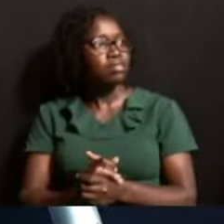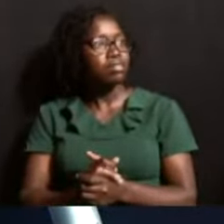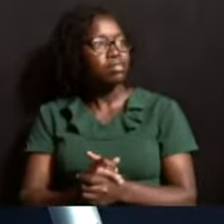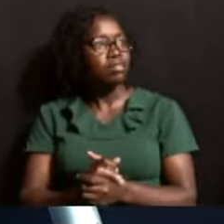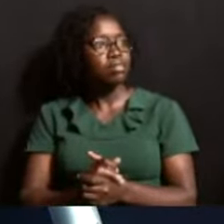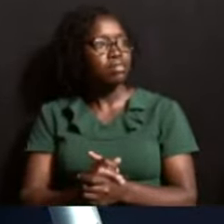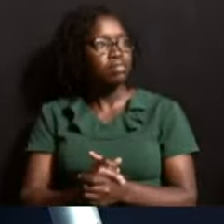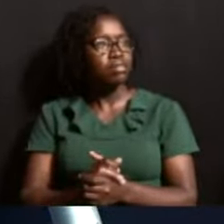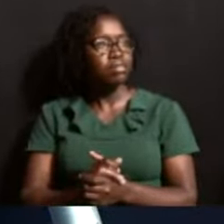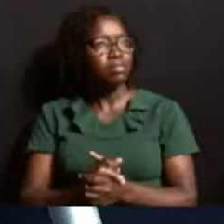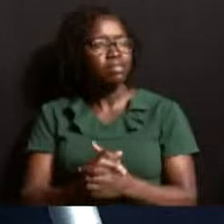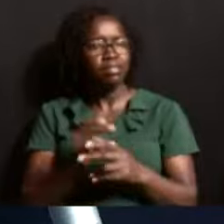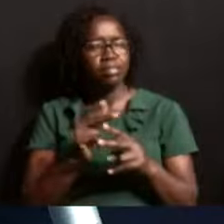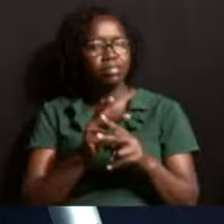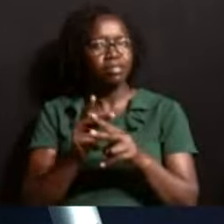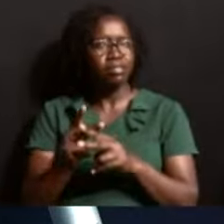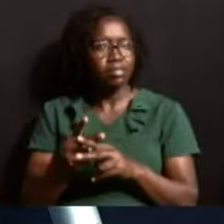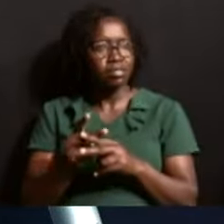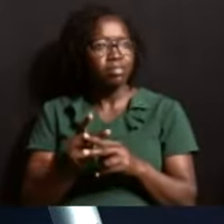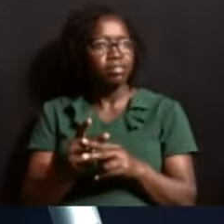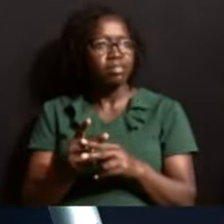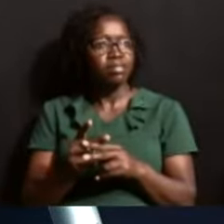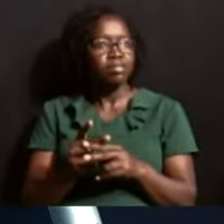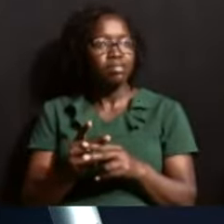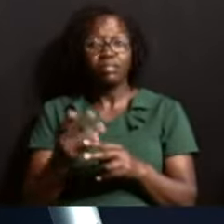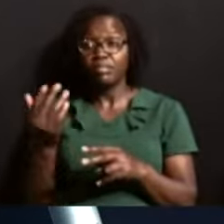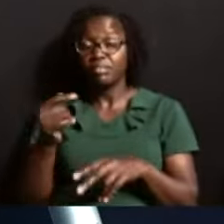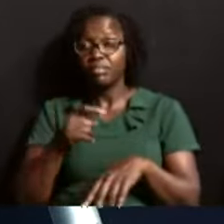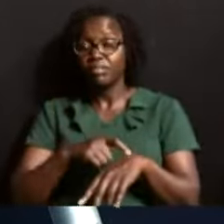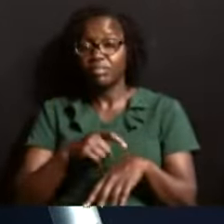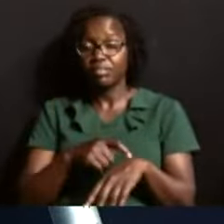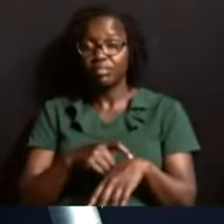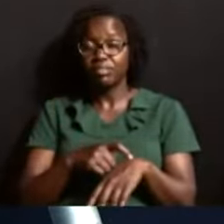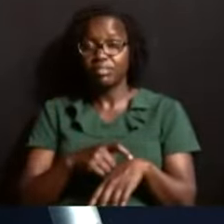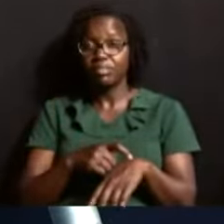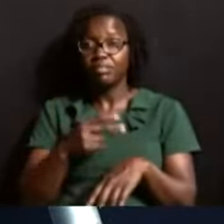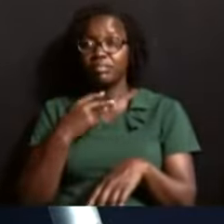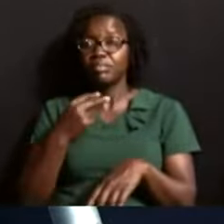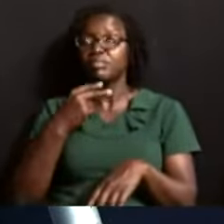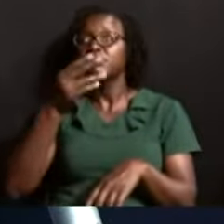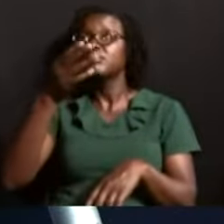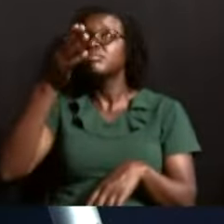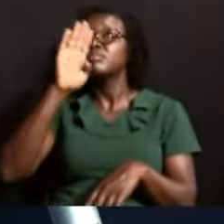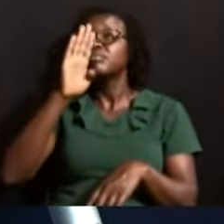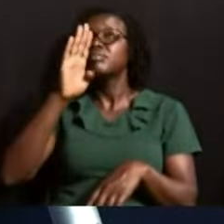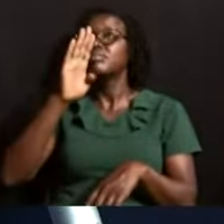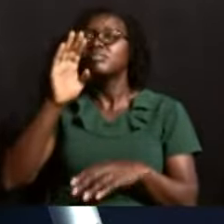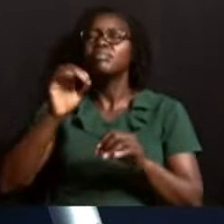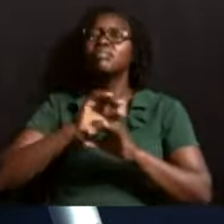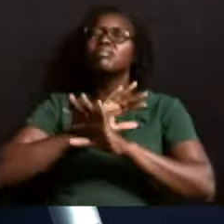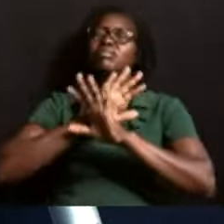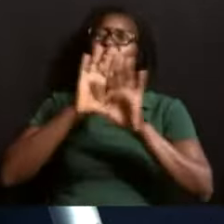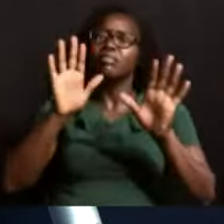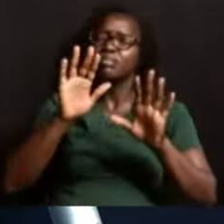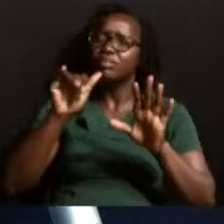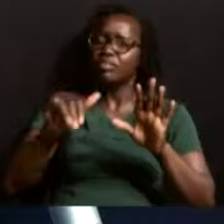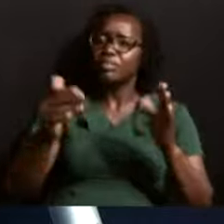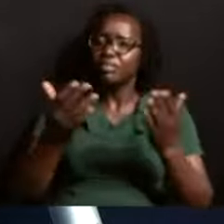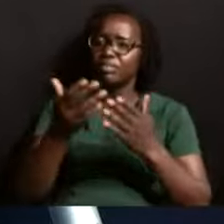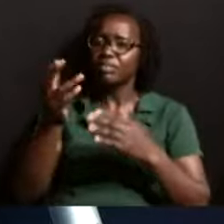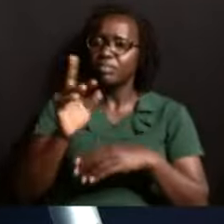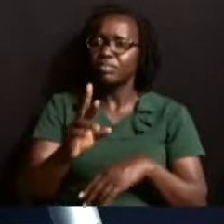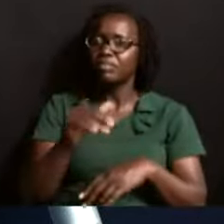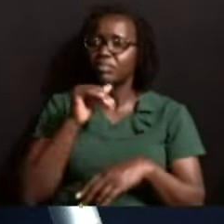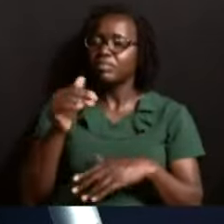We need to be very careful. There are times when the voice of God is very clear that where we are is